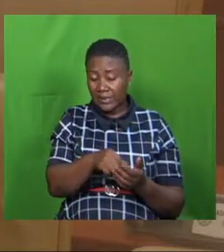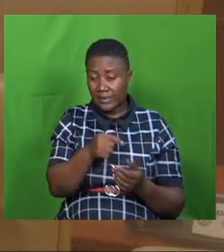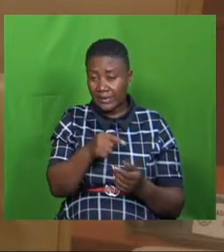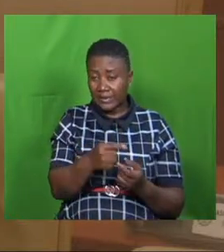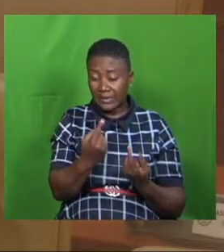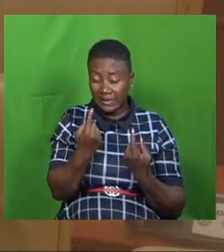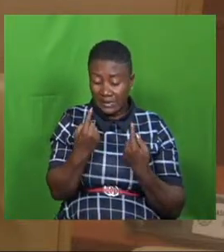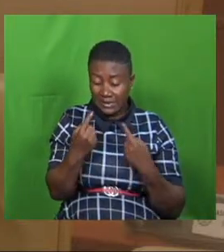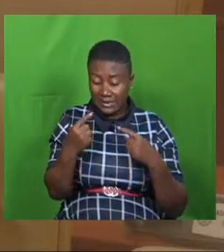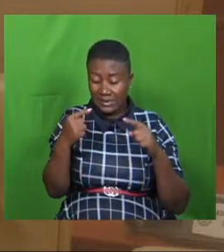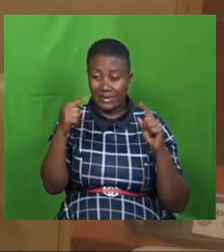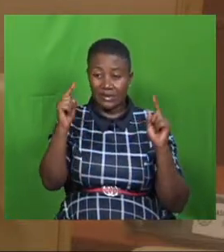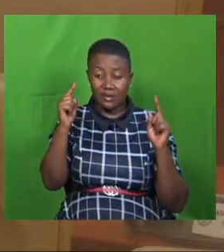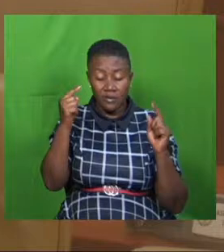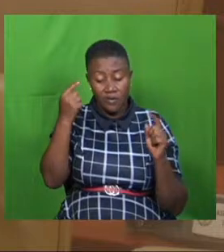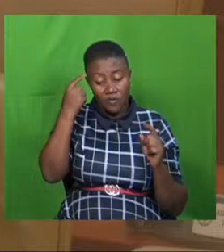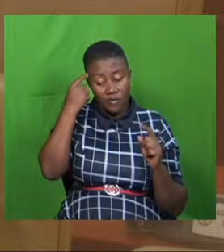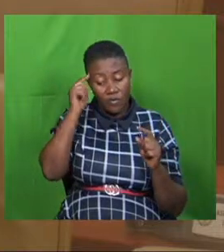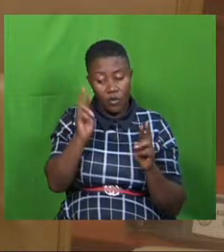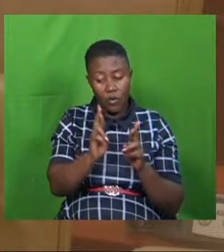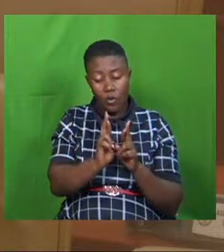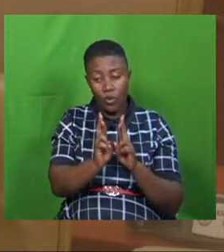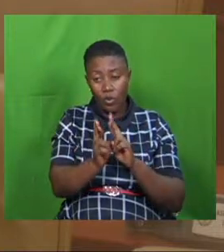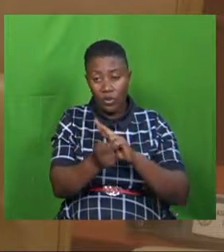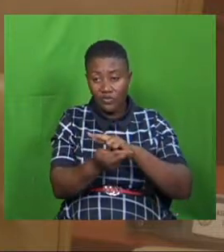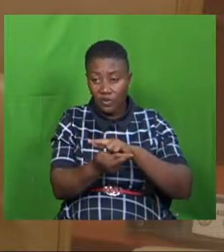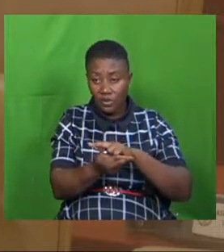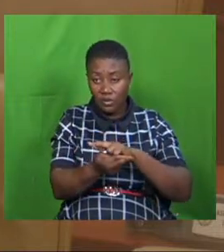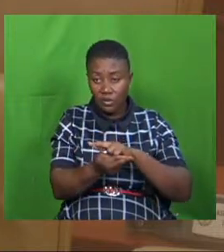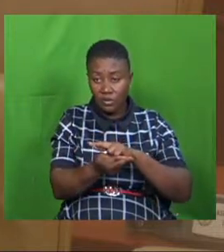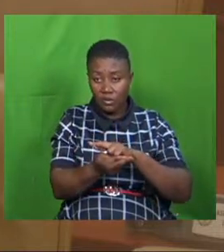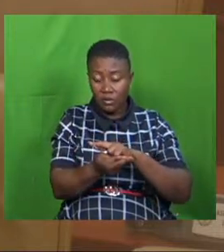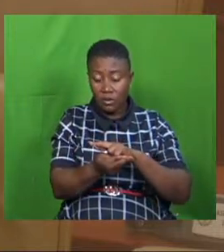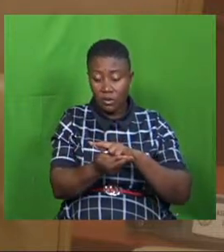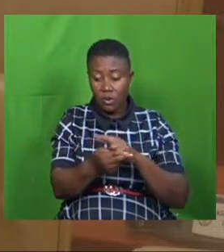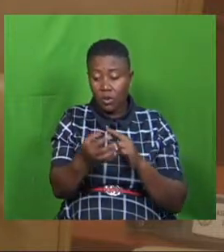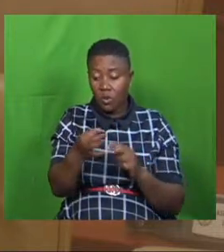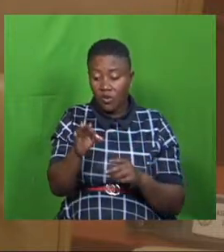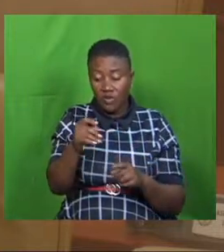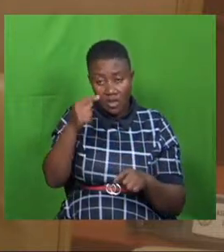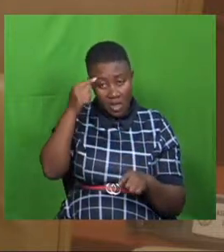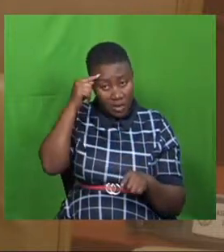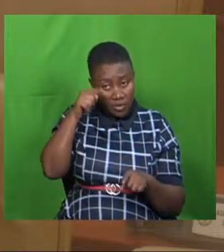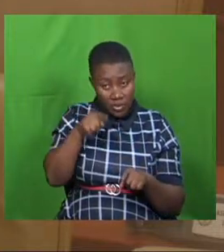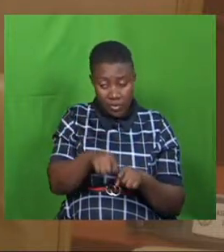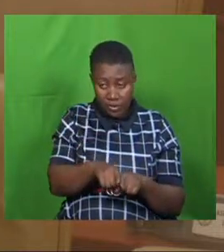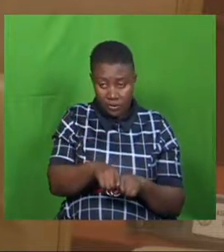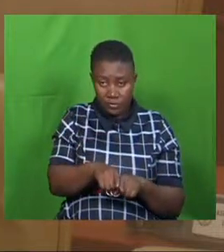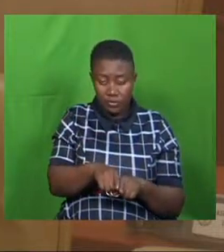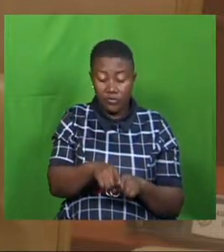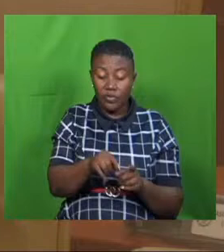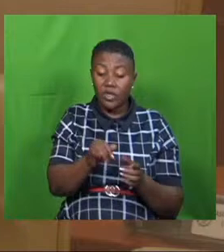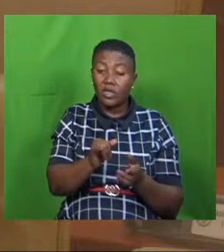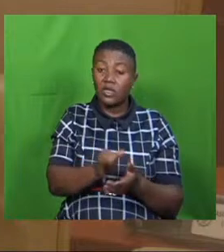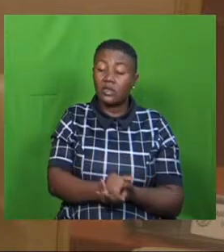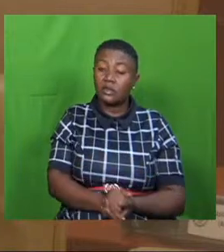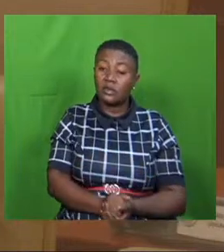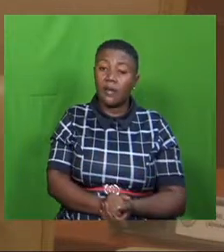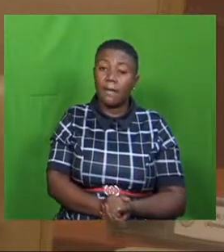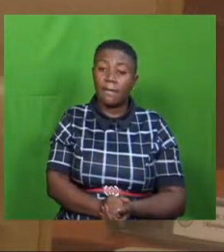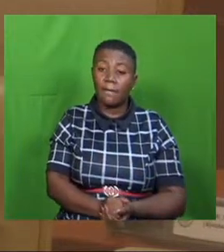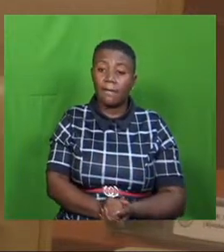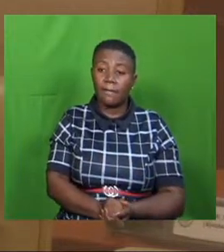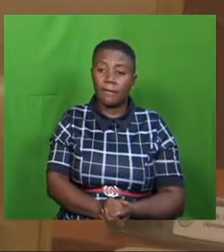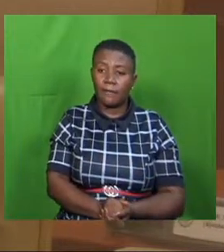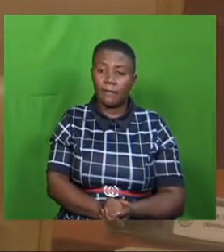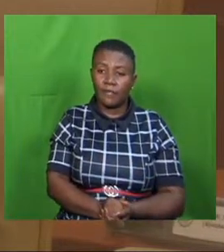the ratification of a charter. That is what is really before us.